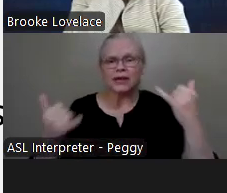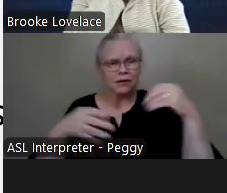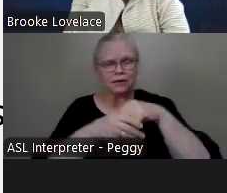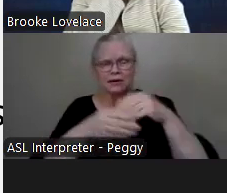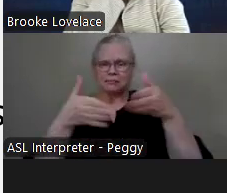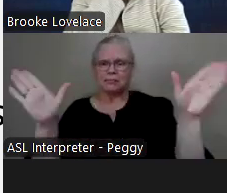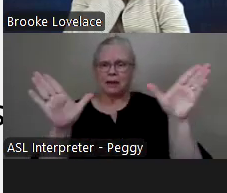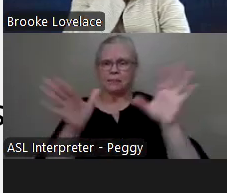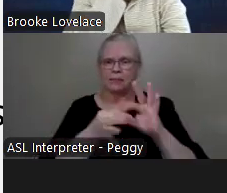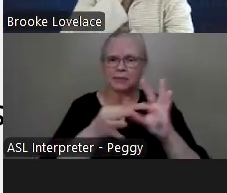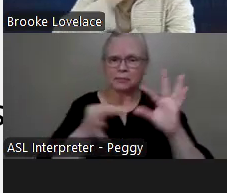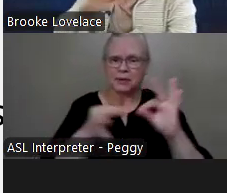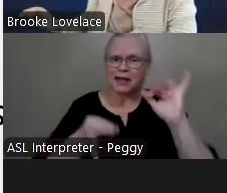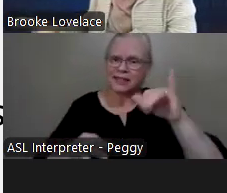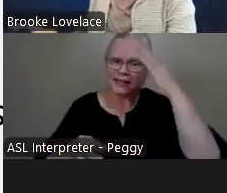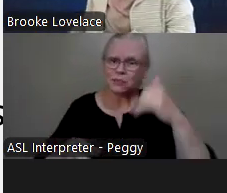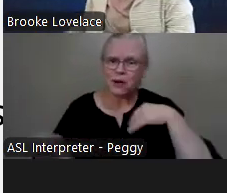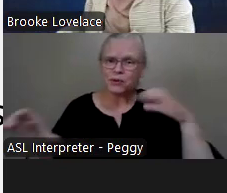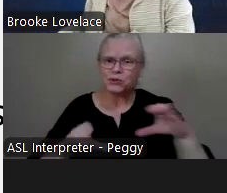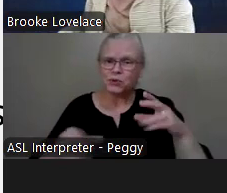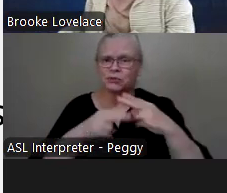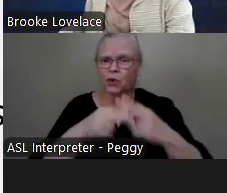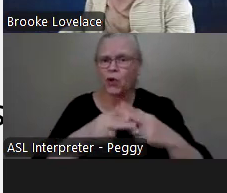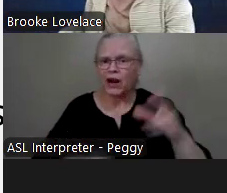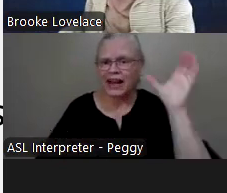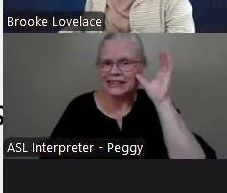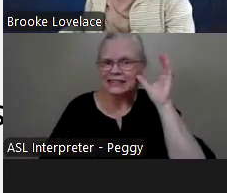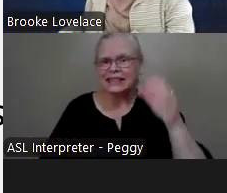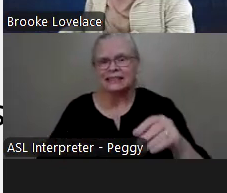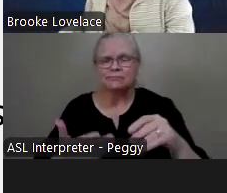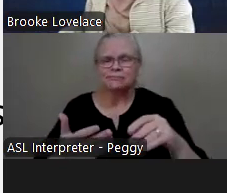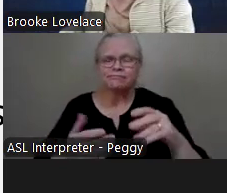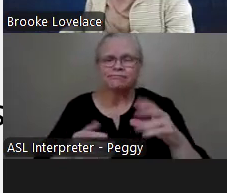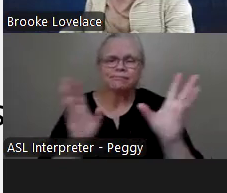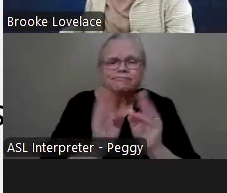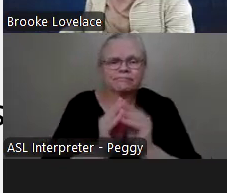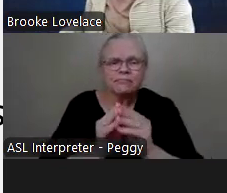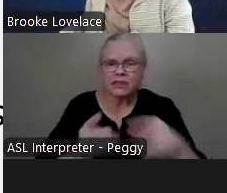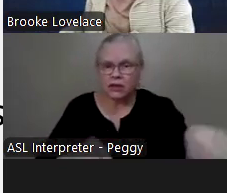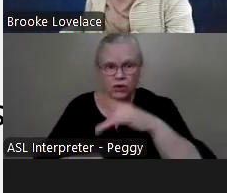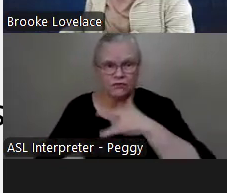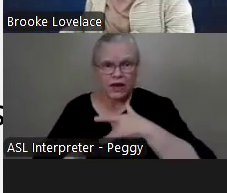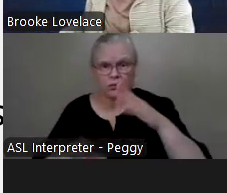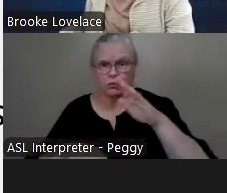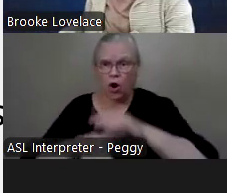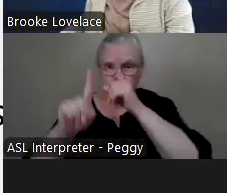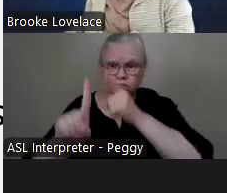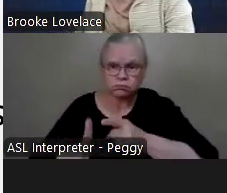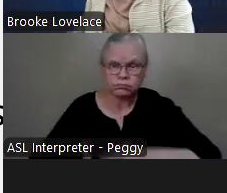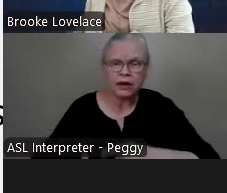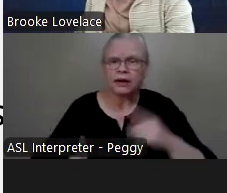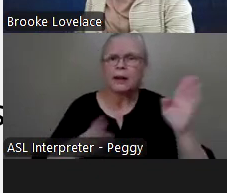period, which is why we're doing this listening session. So we can see if folks think we're on track. And then our plan is